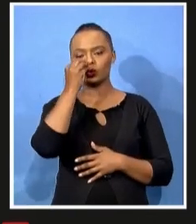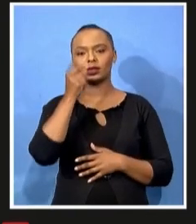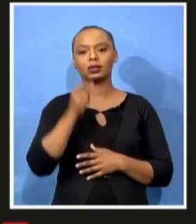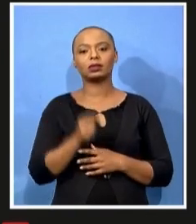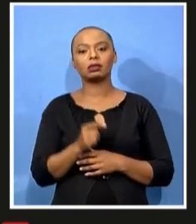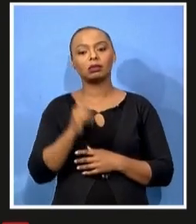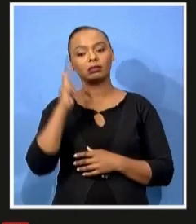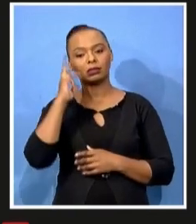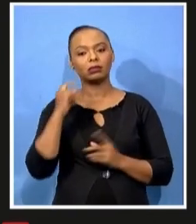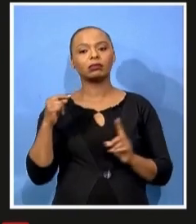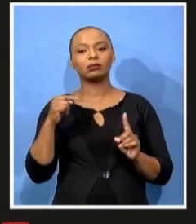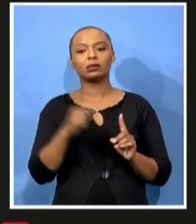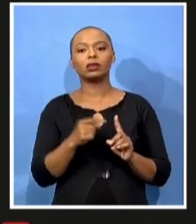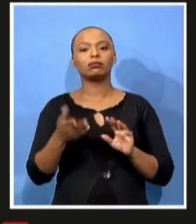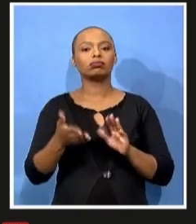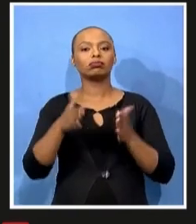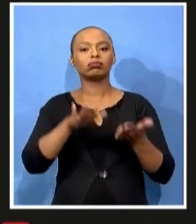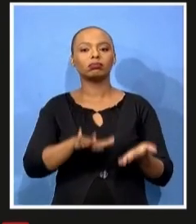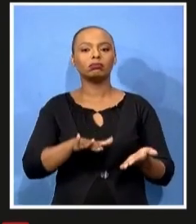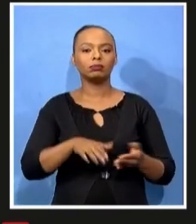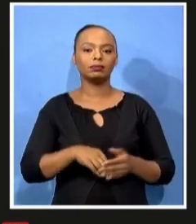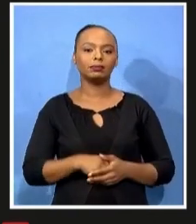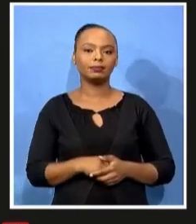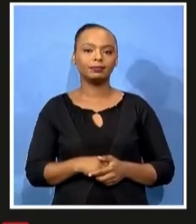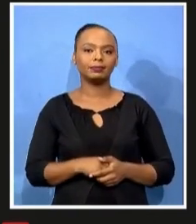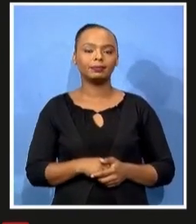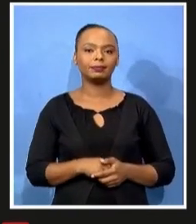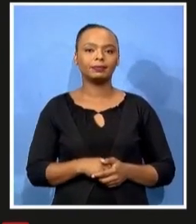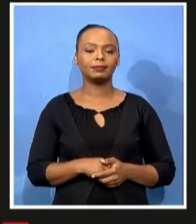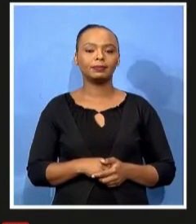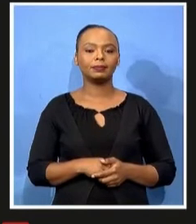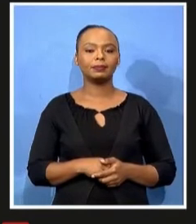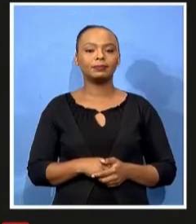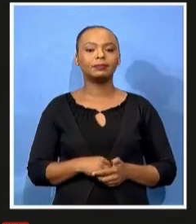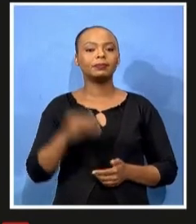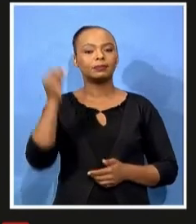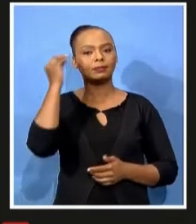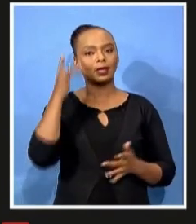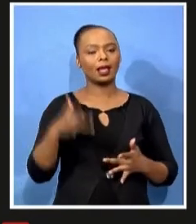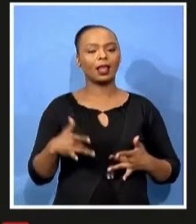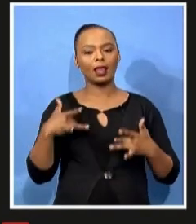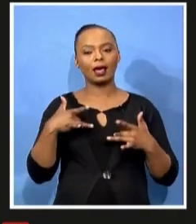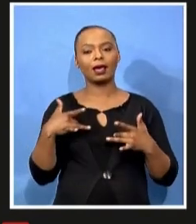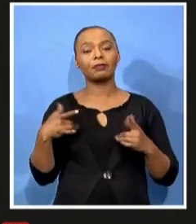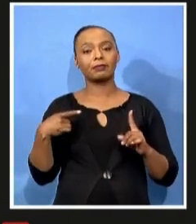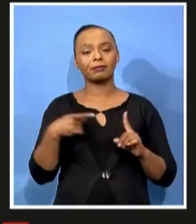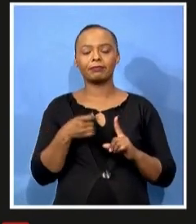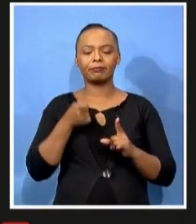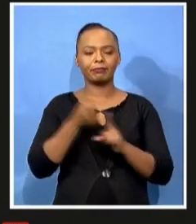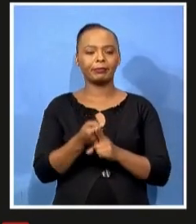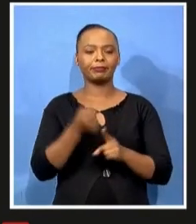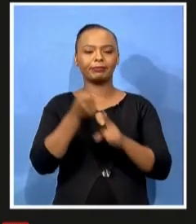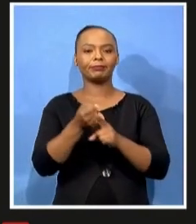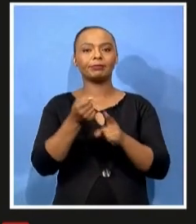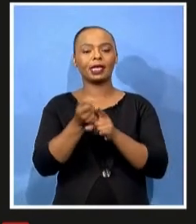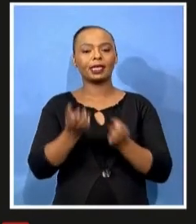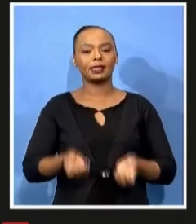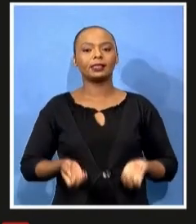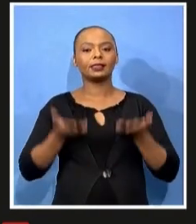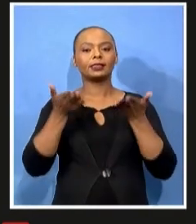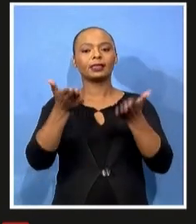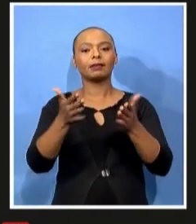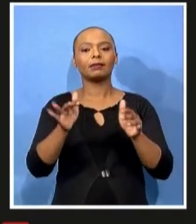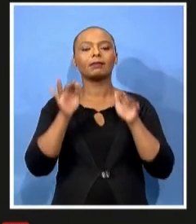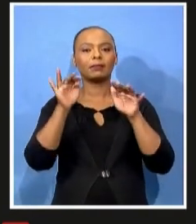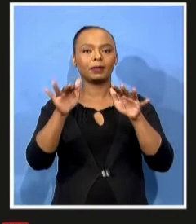her lifelong dedication to serving our people as a humble servant and as a doctor who